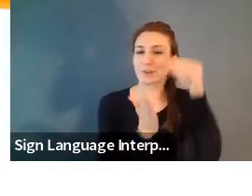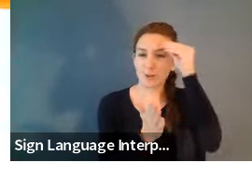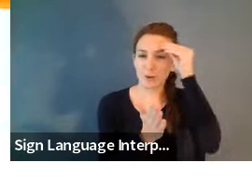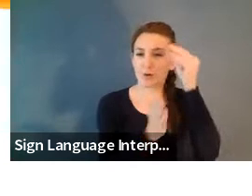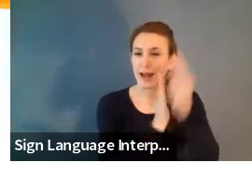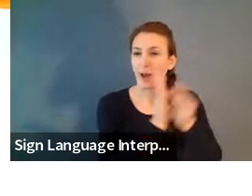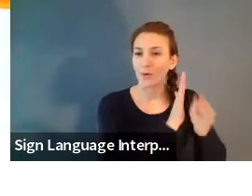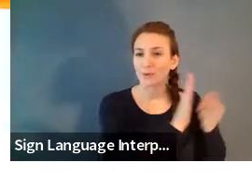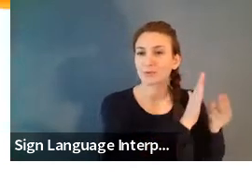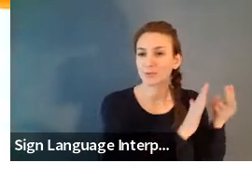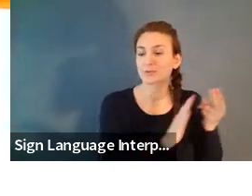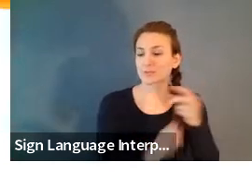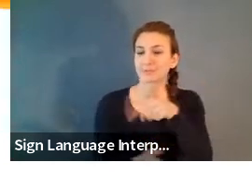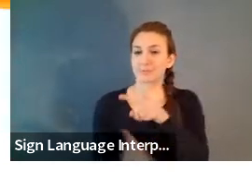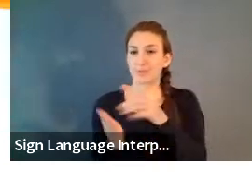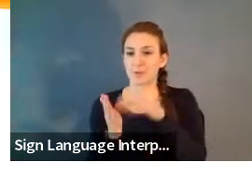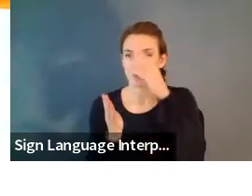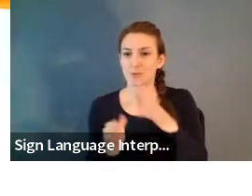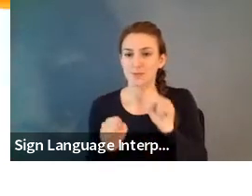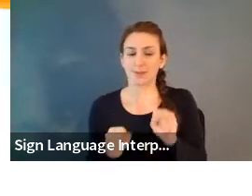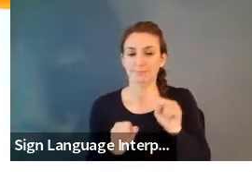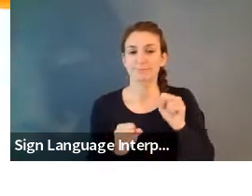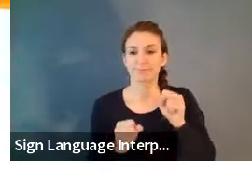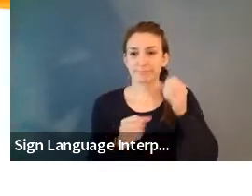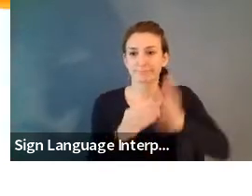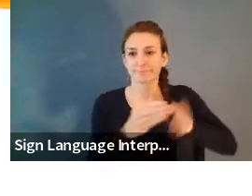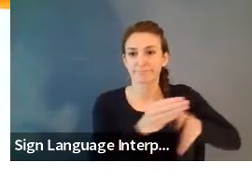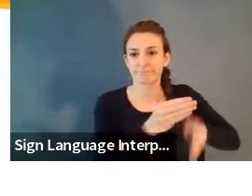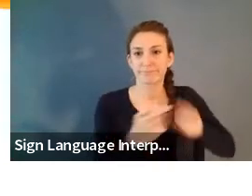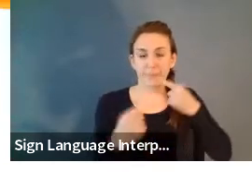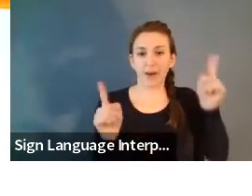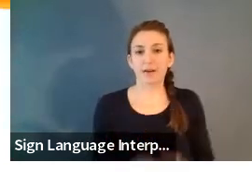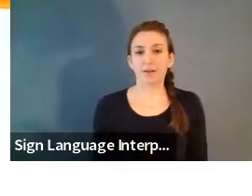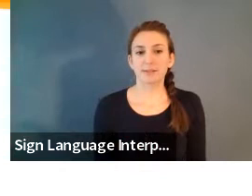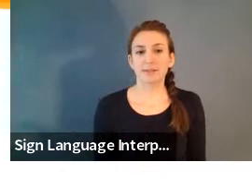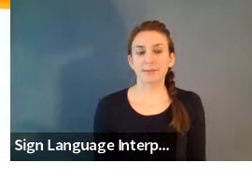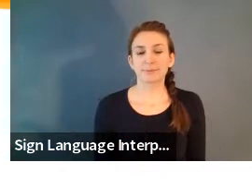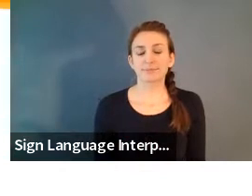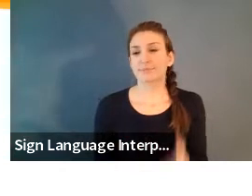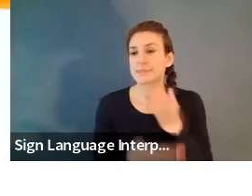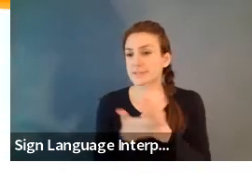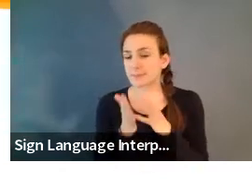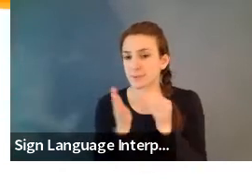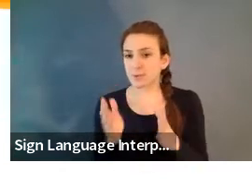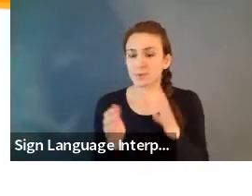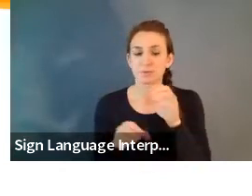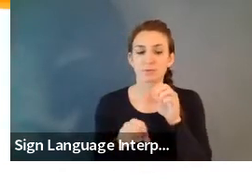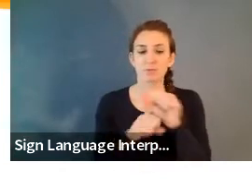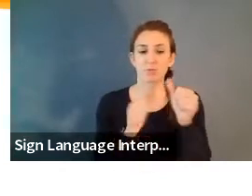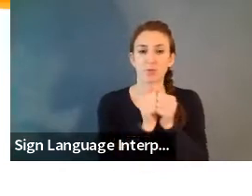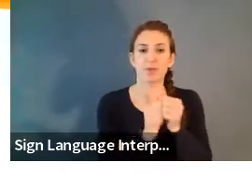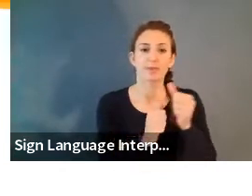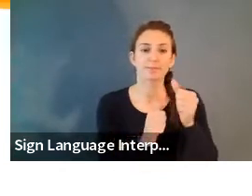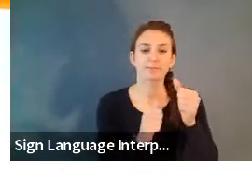54 class. We've had students work with the New American Legal Clinic, as Professor Wassermiller mentioned, as well as